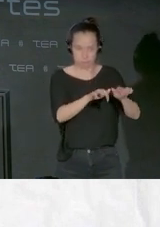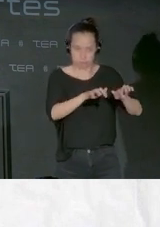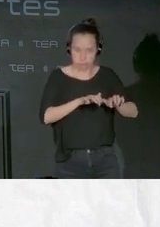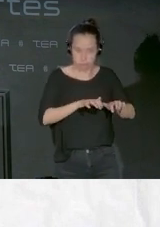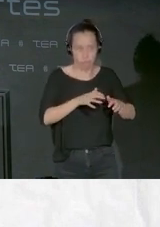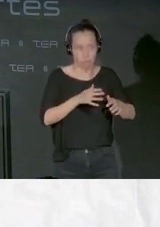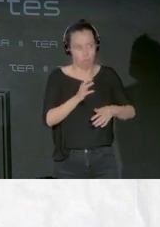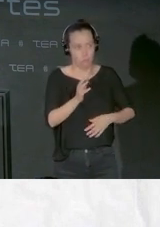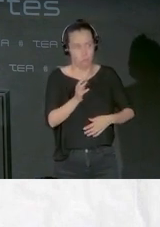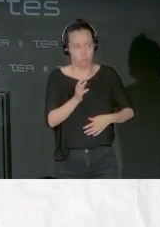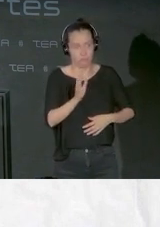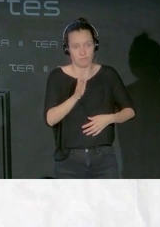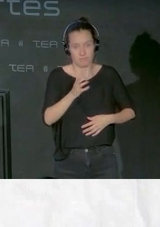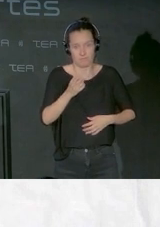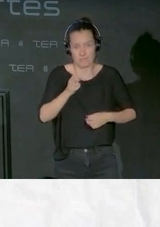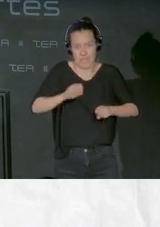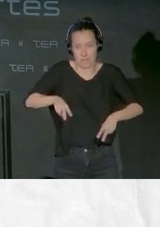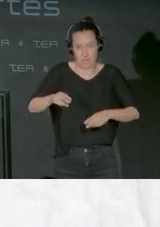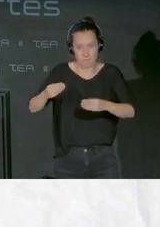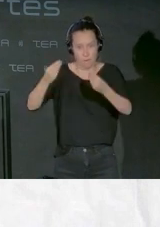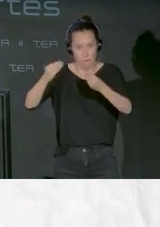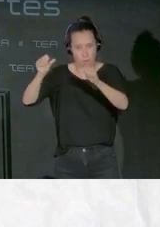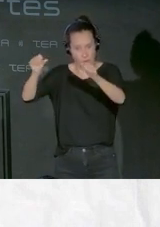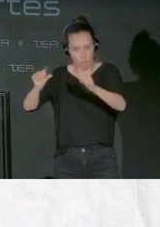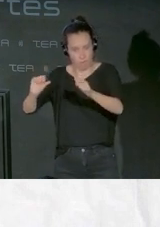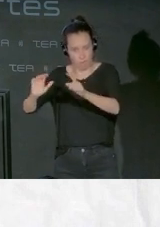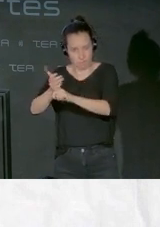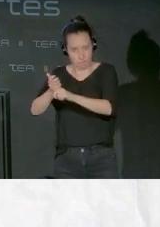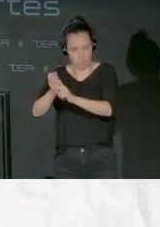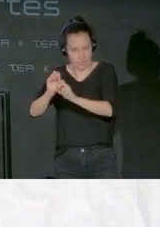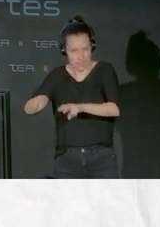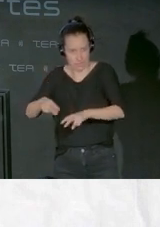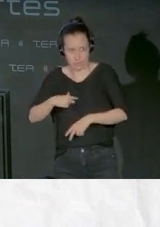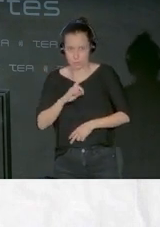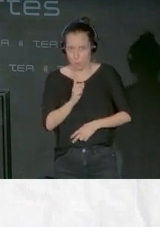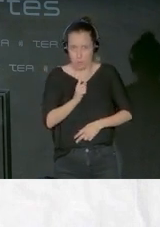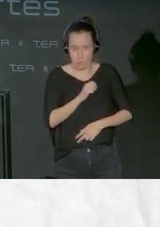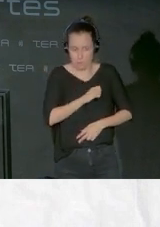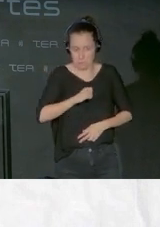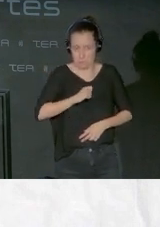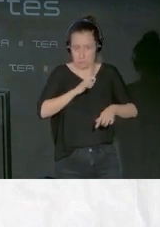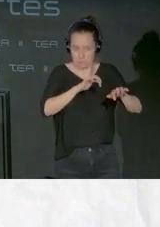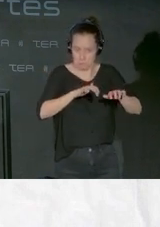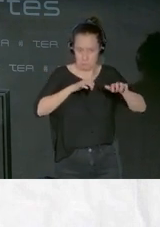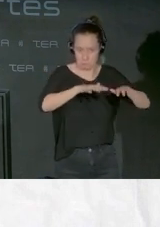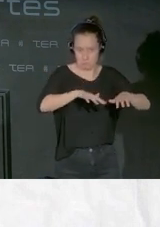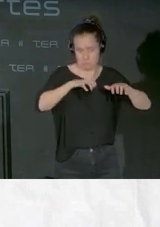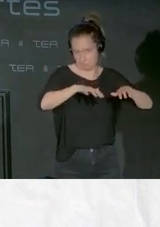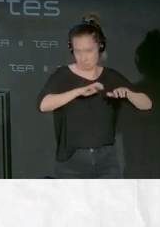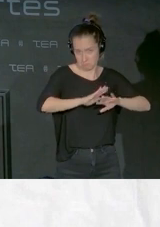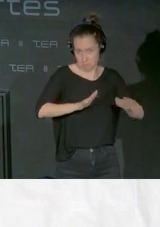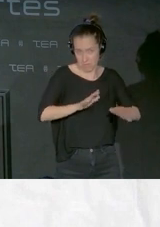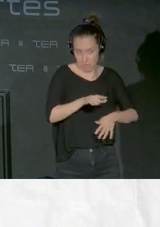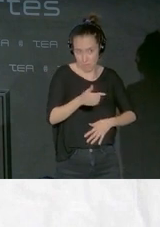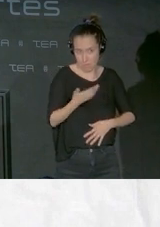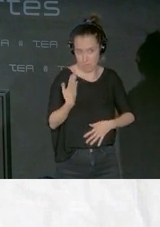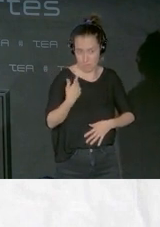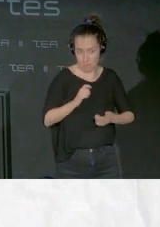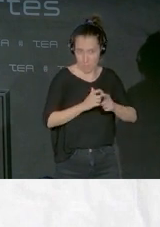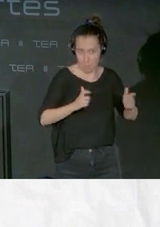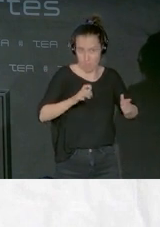video games design has actually improved quite a lot. And remember, a lot of it is either free or very cheap, so you don't need to spend 5,000 euros